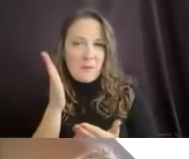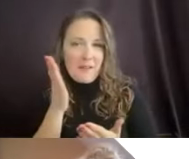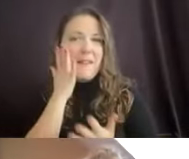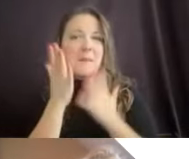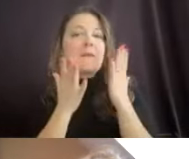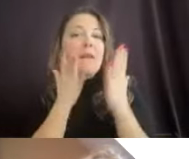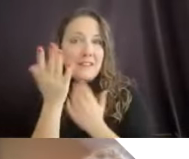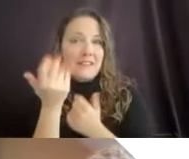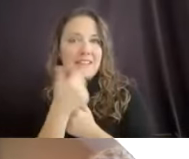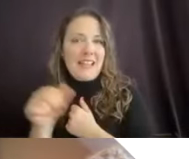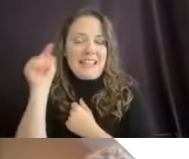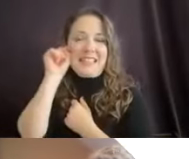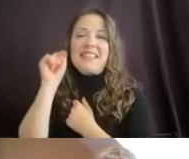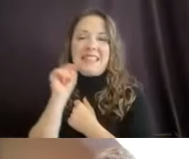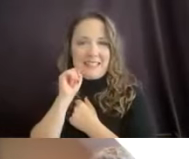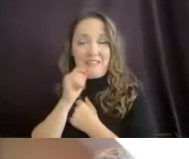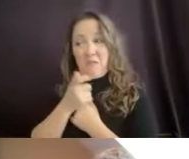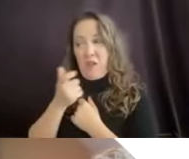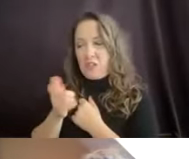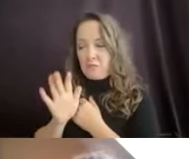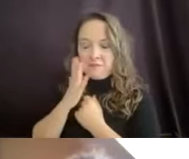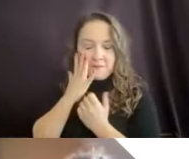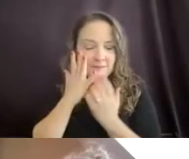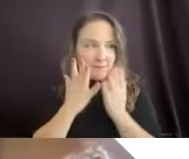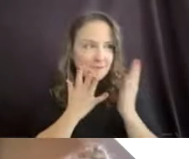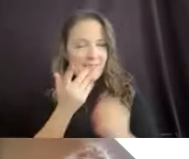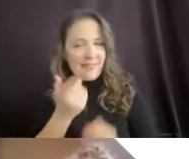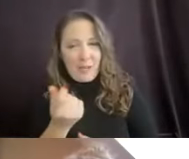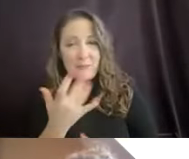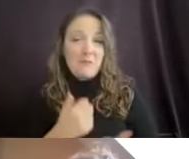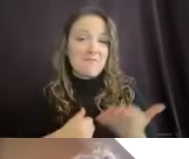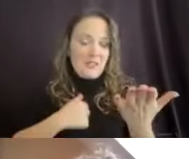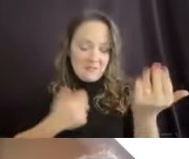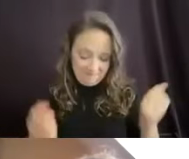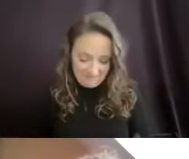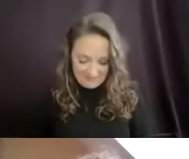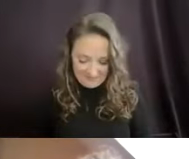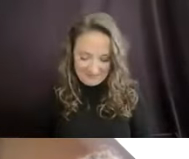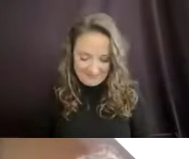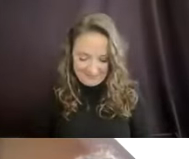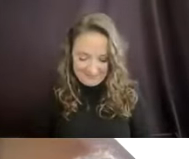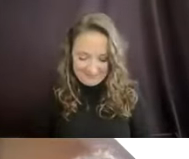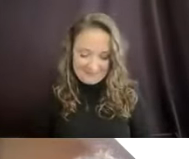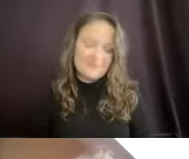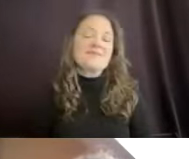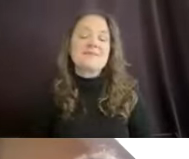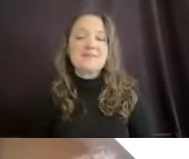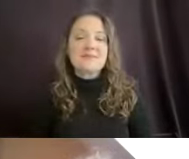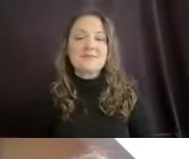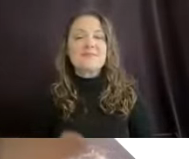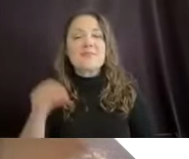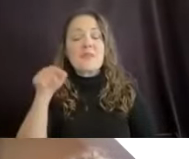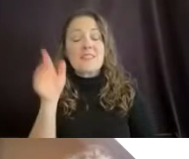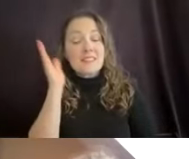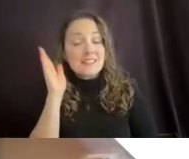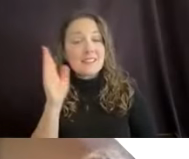of teen who might be watching this webinar today. So I'm sorry about that. But this is a webinar designed for